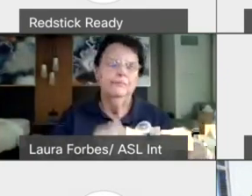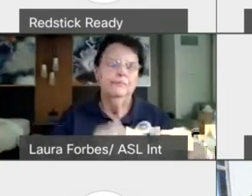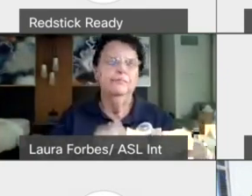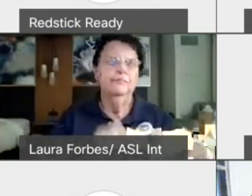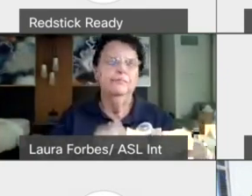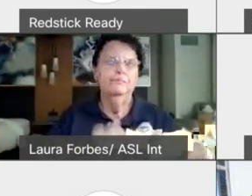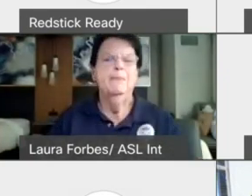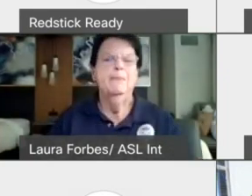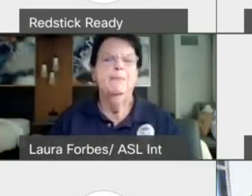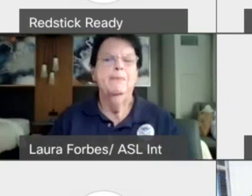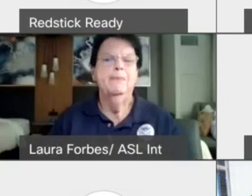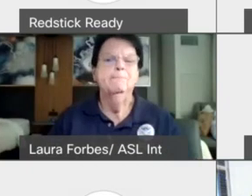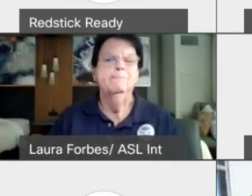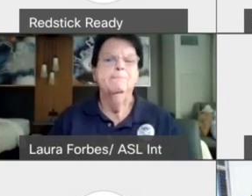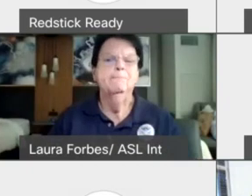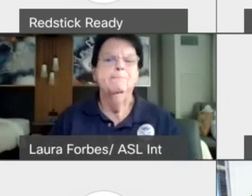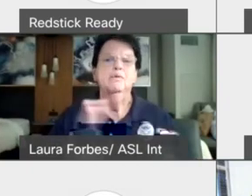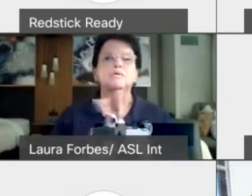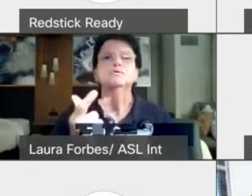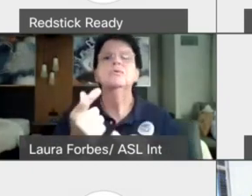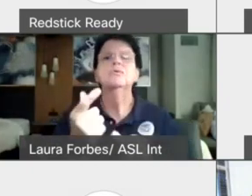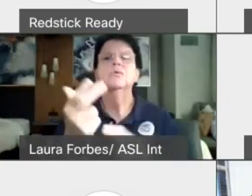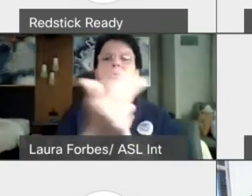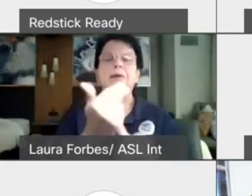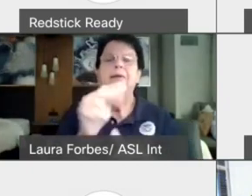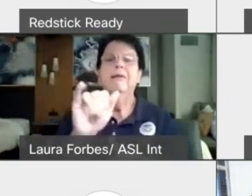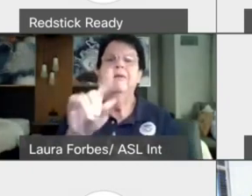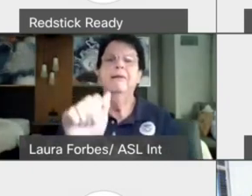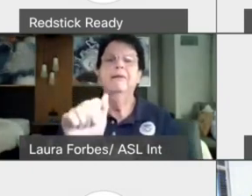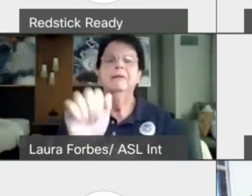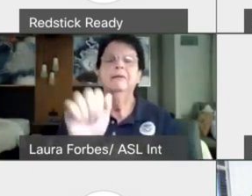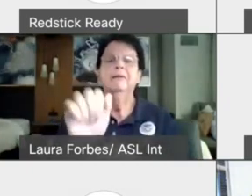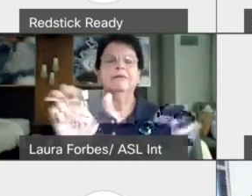In regard to Hurricane Ida, so in emergency